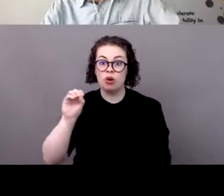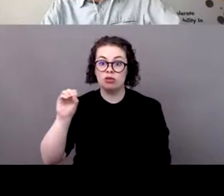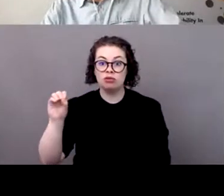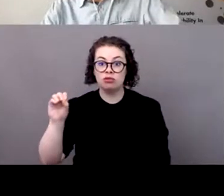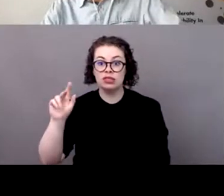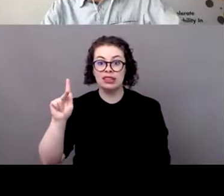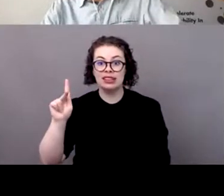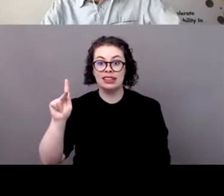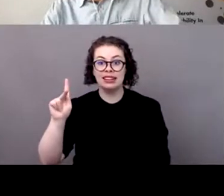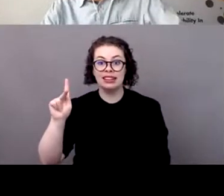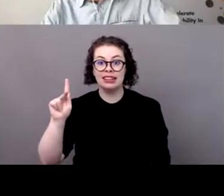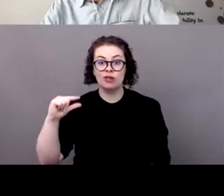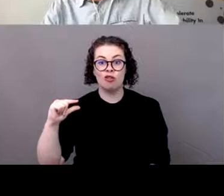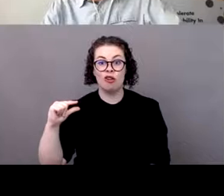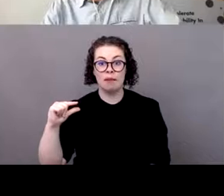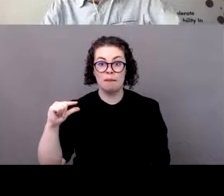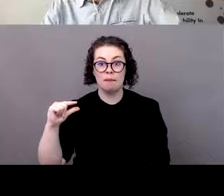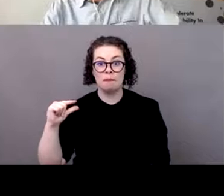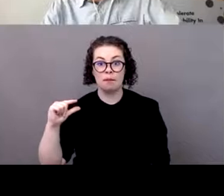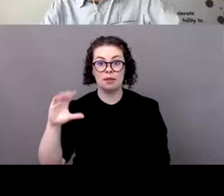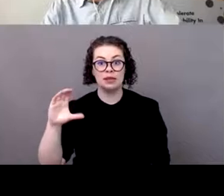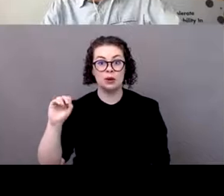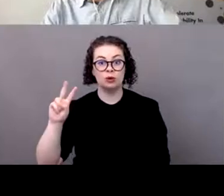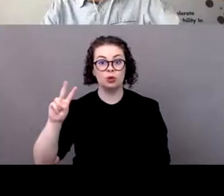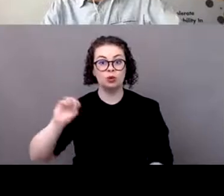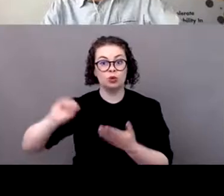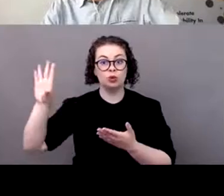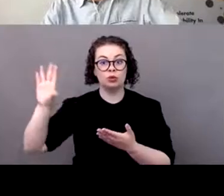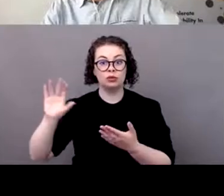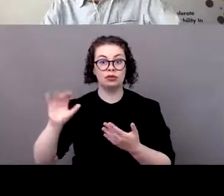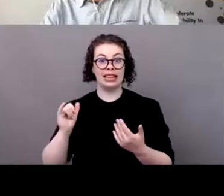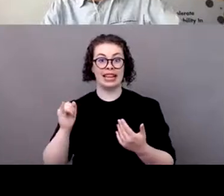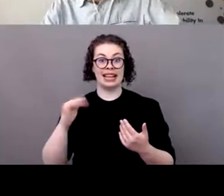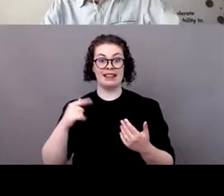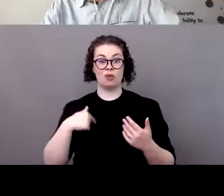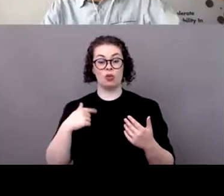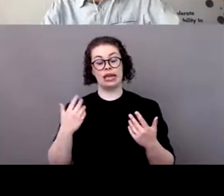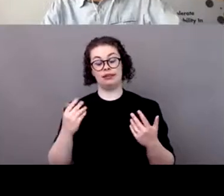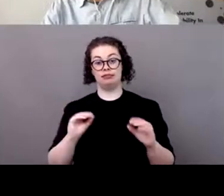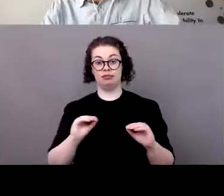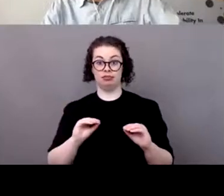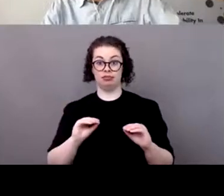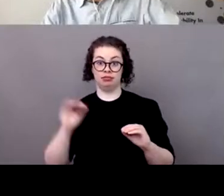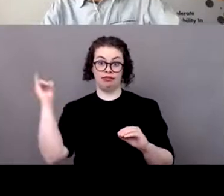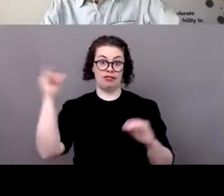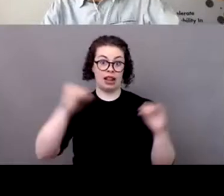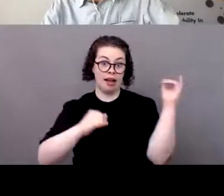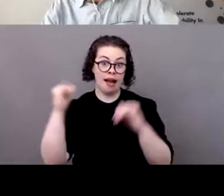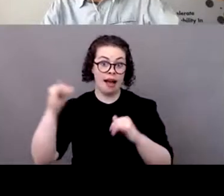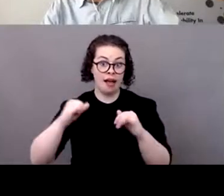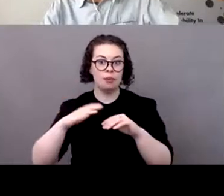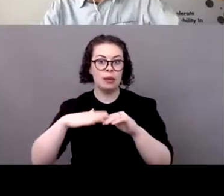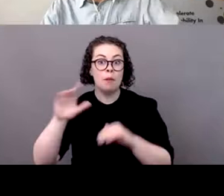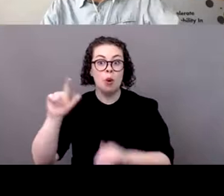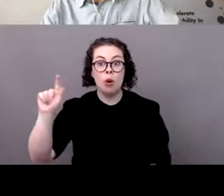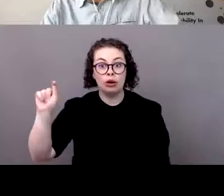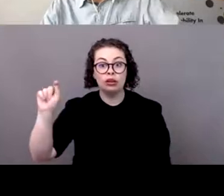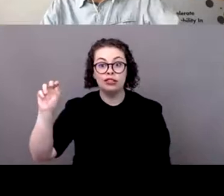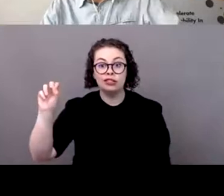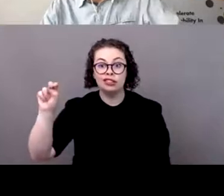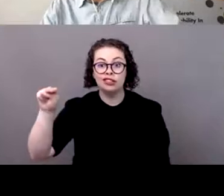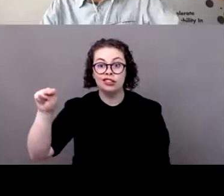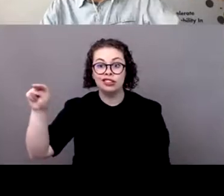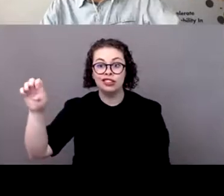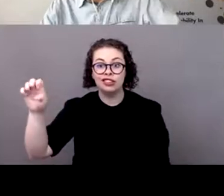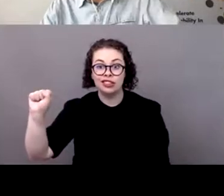If we would have moved, it would be around tons. So it's less impact, but of course it's a